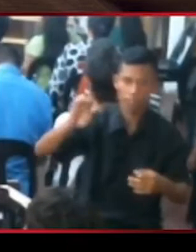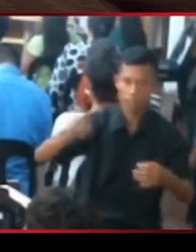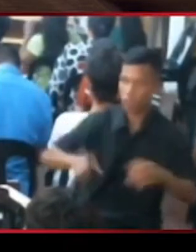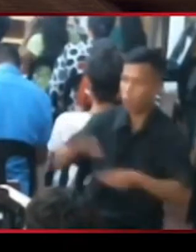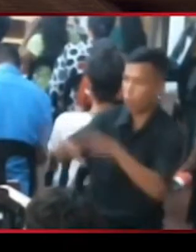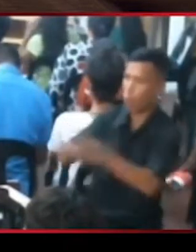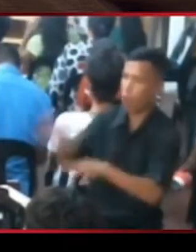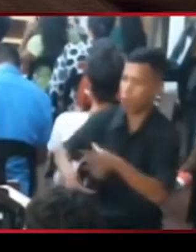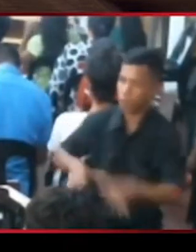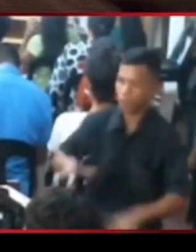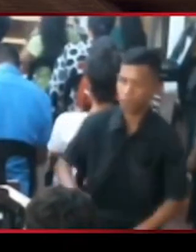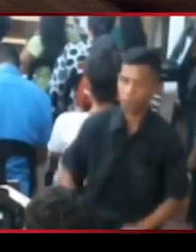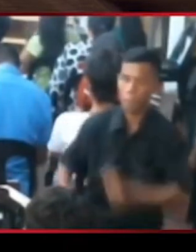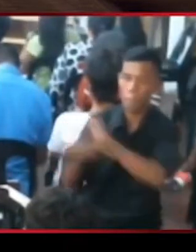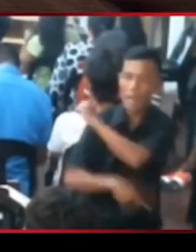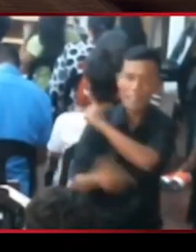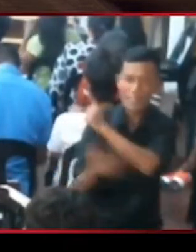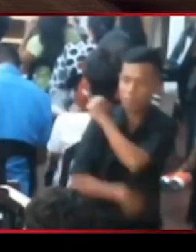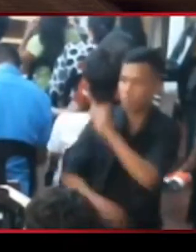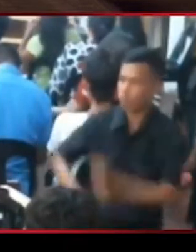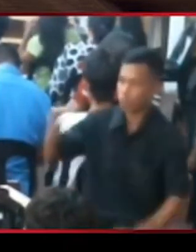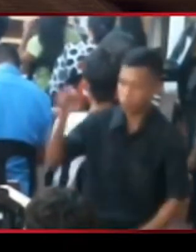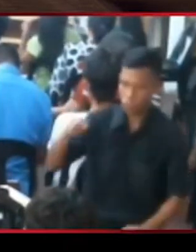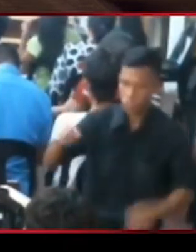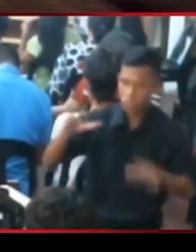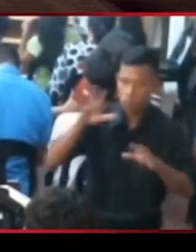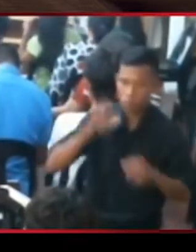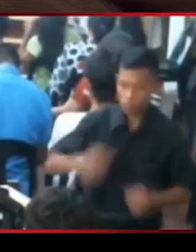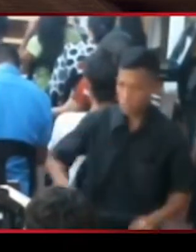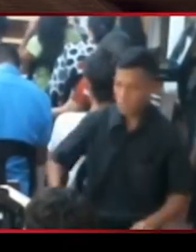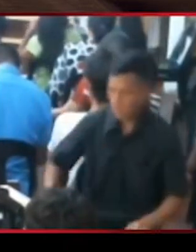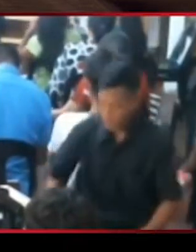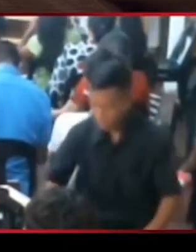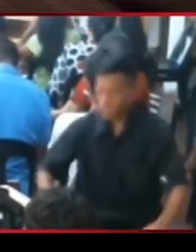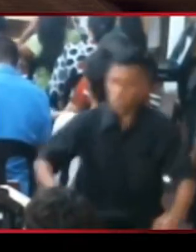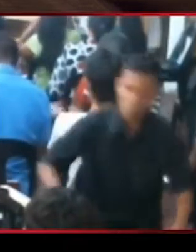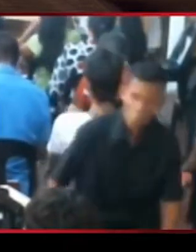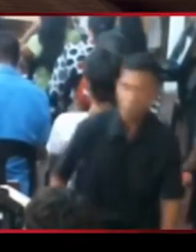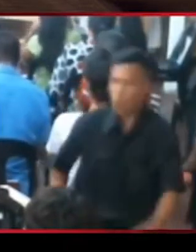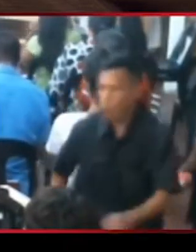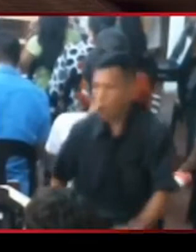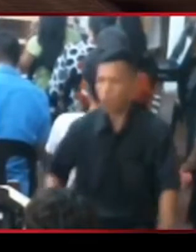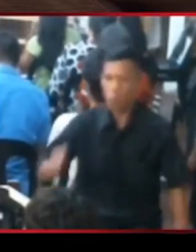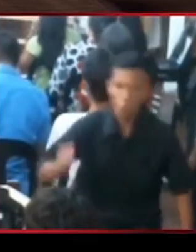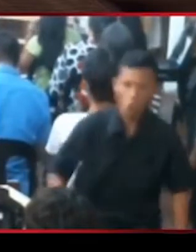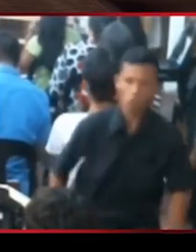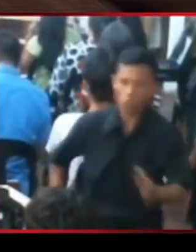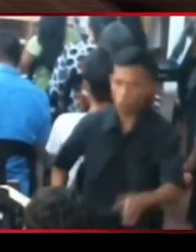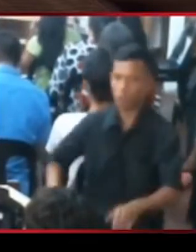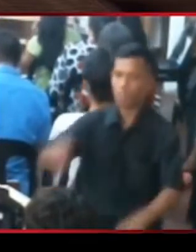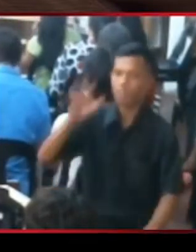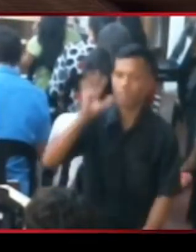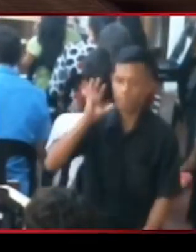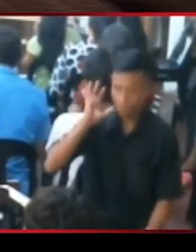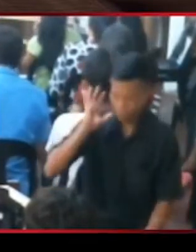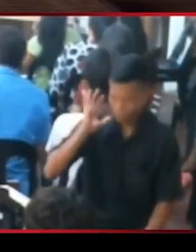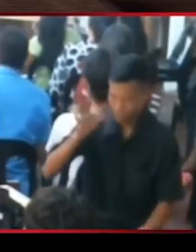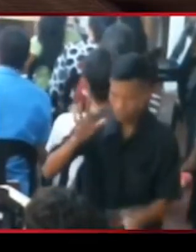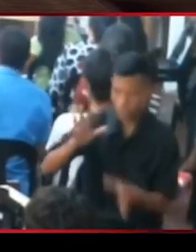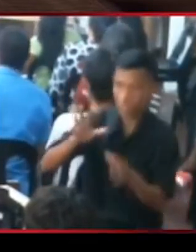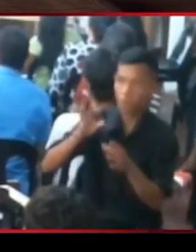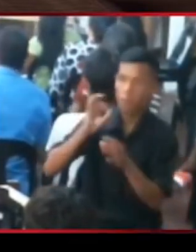What punishment that was. And my pastor, he said he never forgot that.